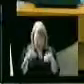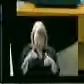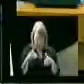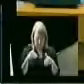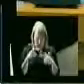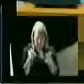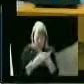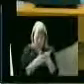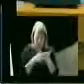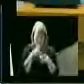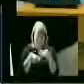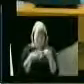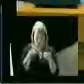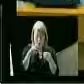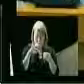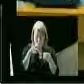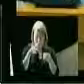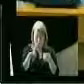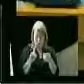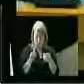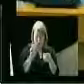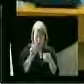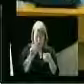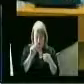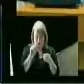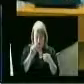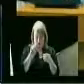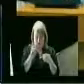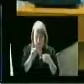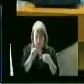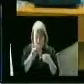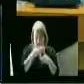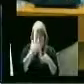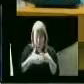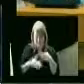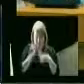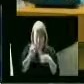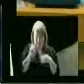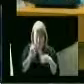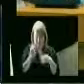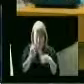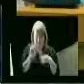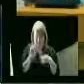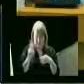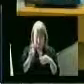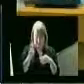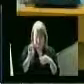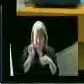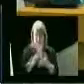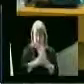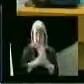Discussion regarding the Richard Settles Terminational Case from the Knox County School Board.